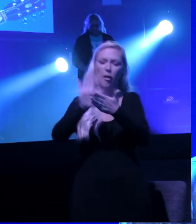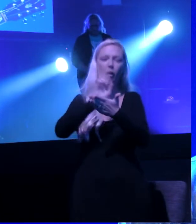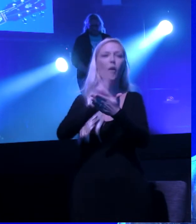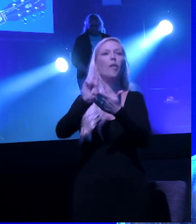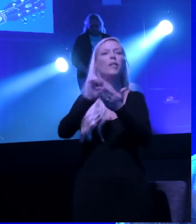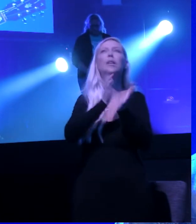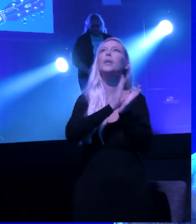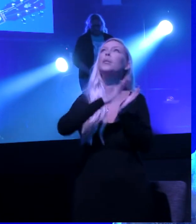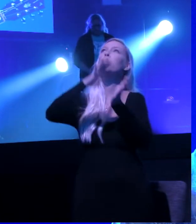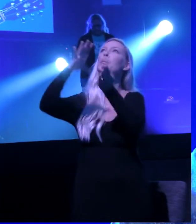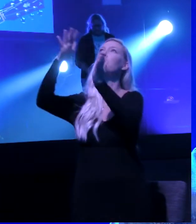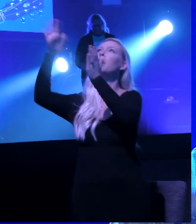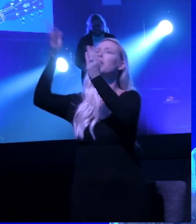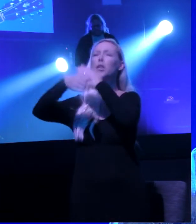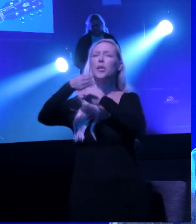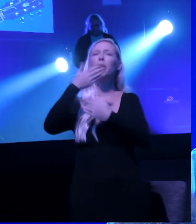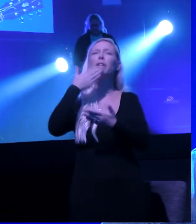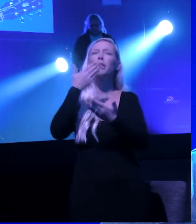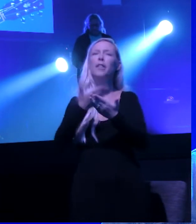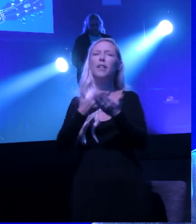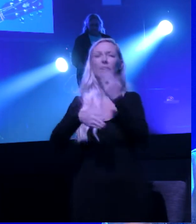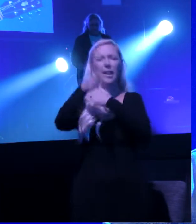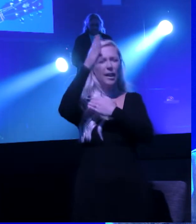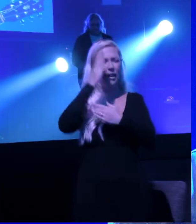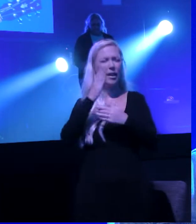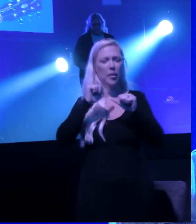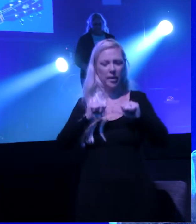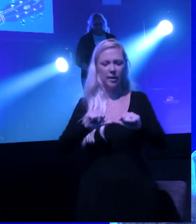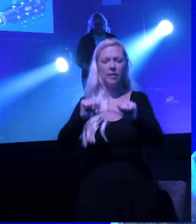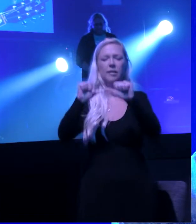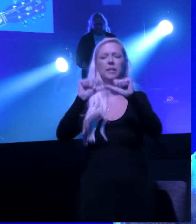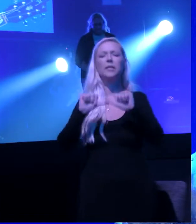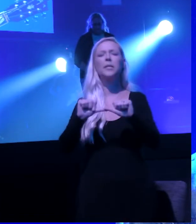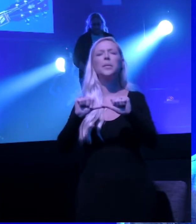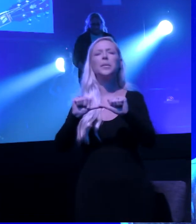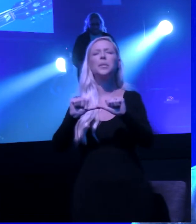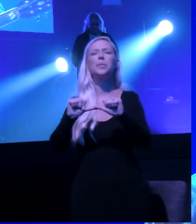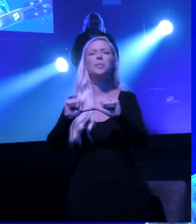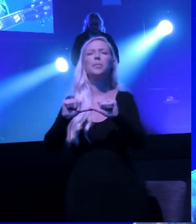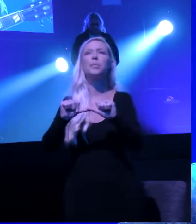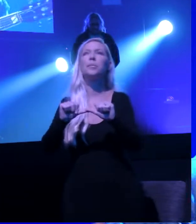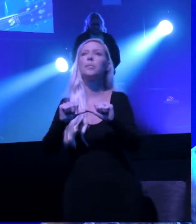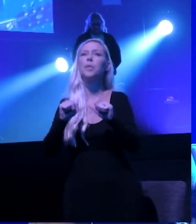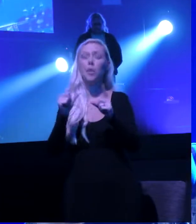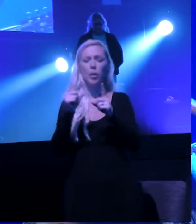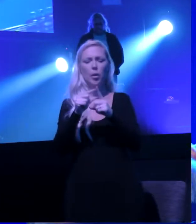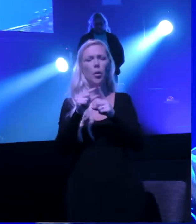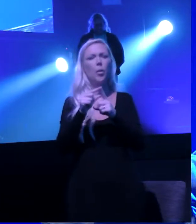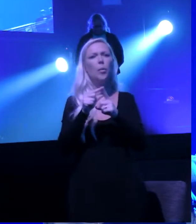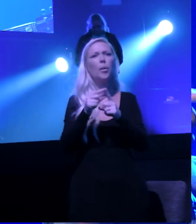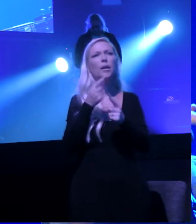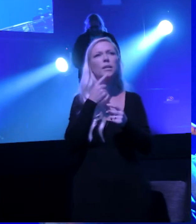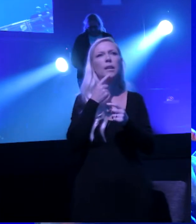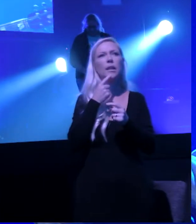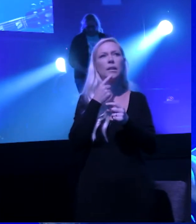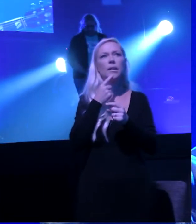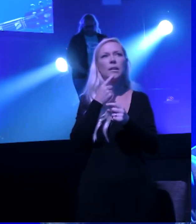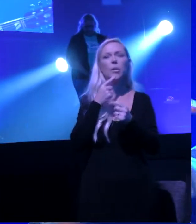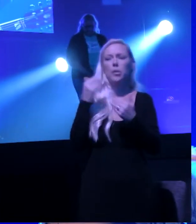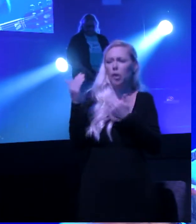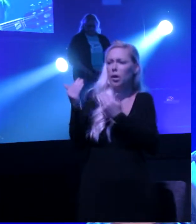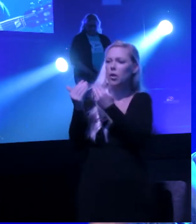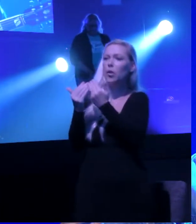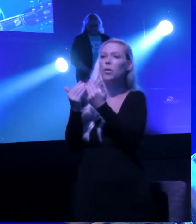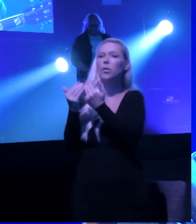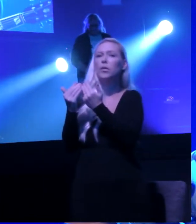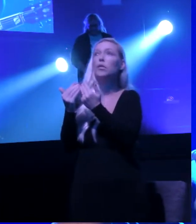good. And so, God, we just continue in that right now. And your word tells us that if we draw near to you, that you'll draw